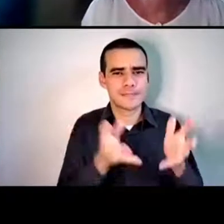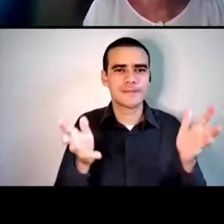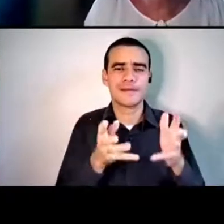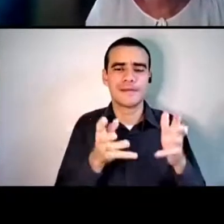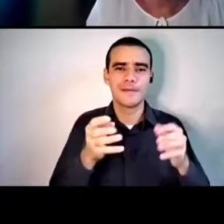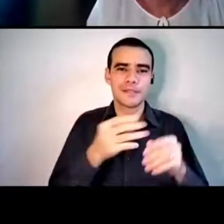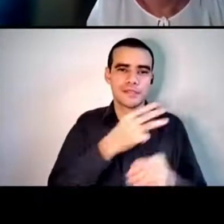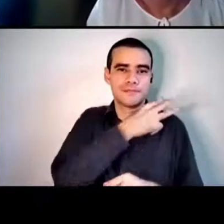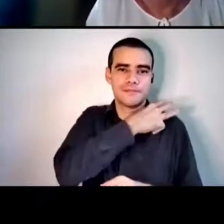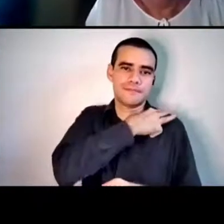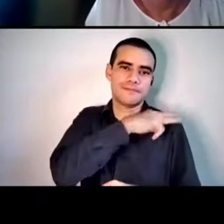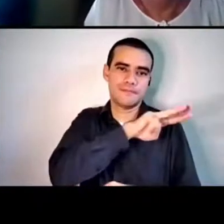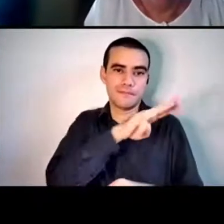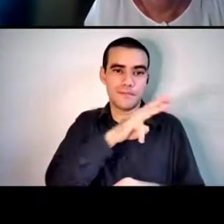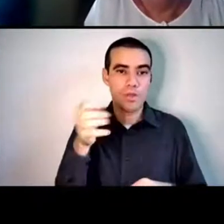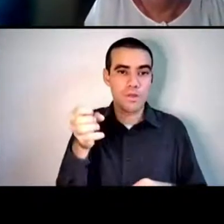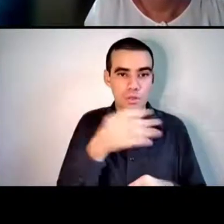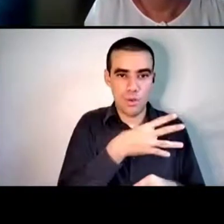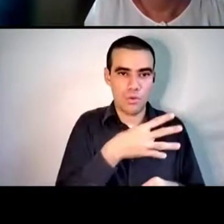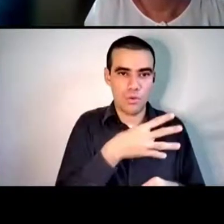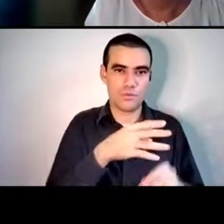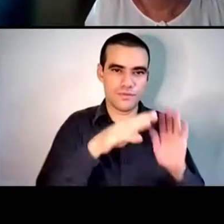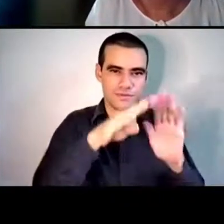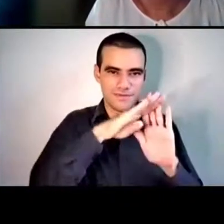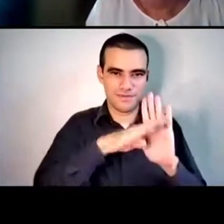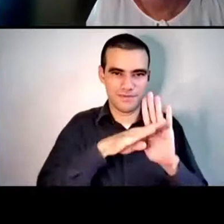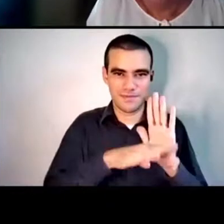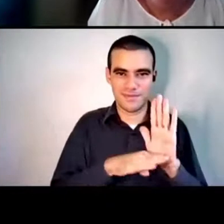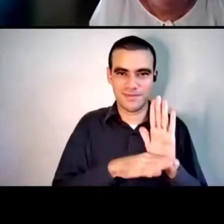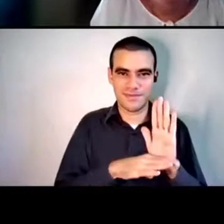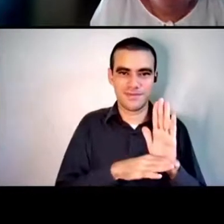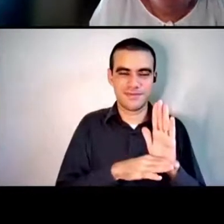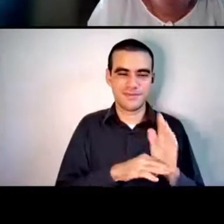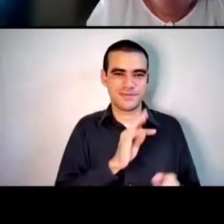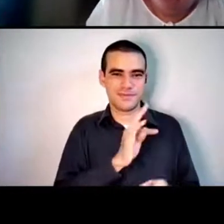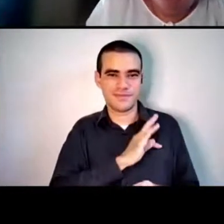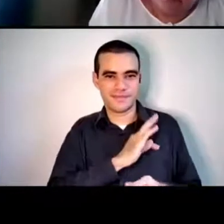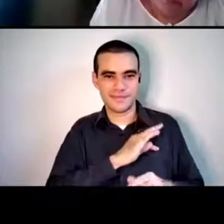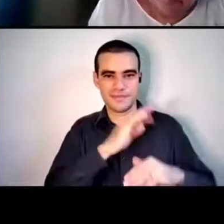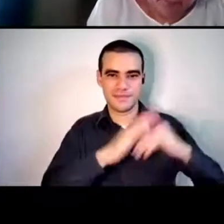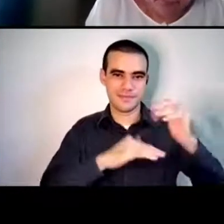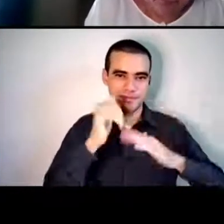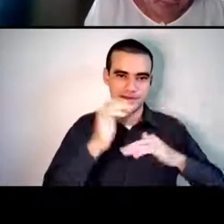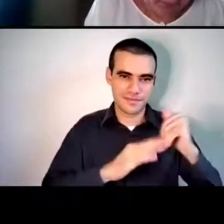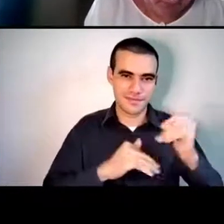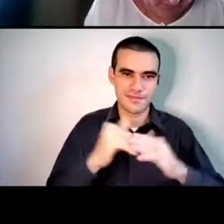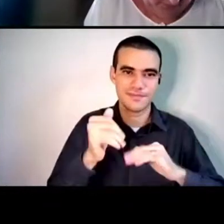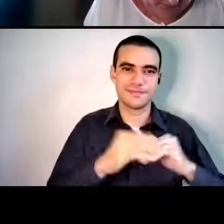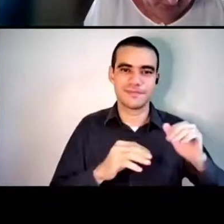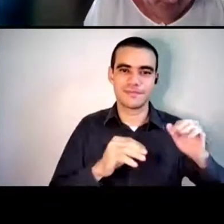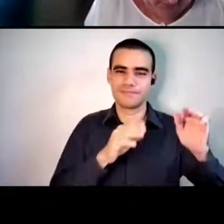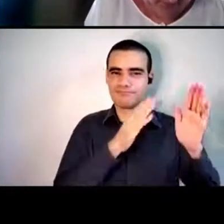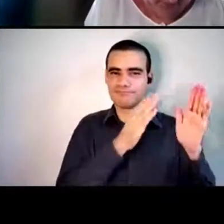by the implementation of a new instrument, especially in the itinerary of